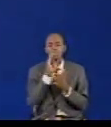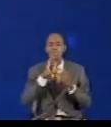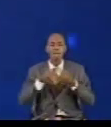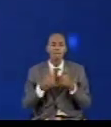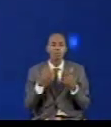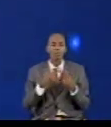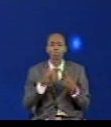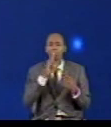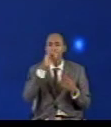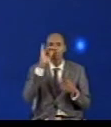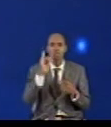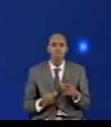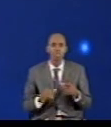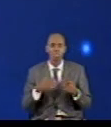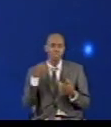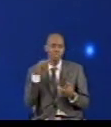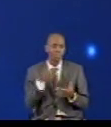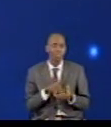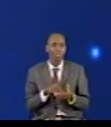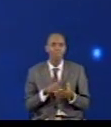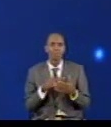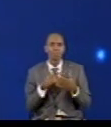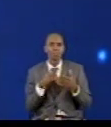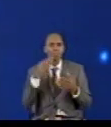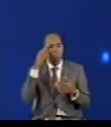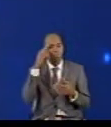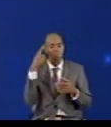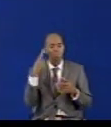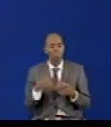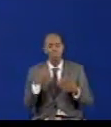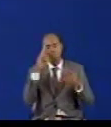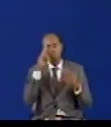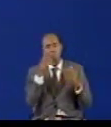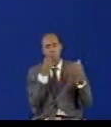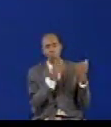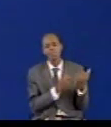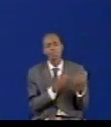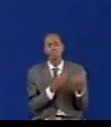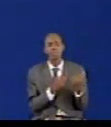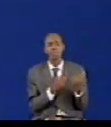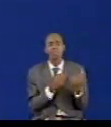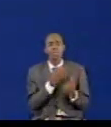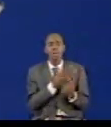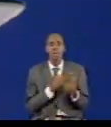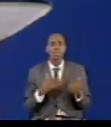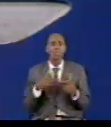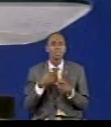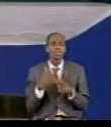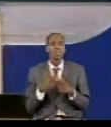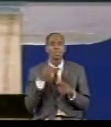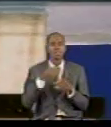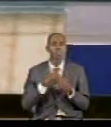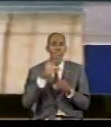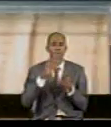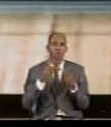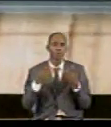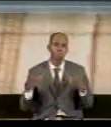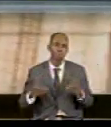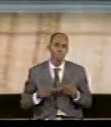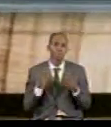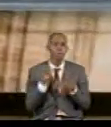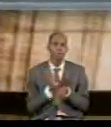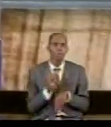the faith once delivered unto the saints. And then in your office, in your place of work, they're